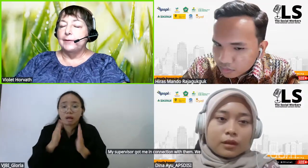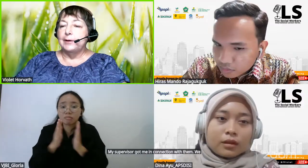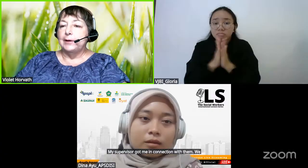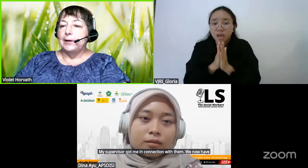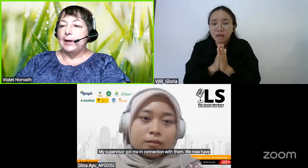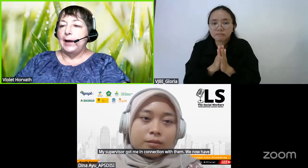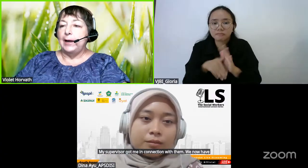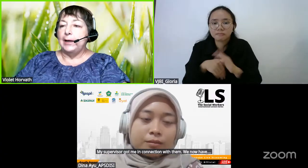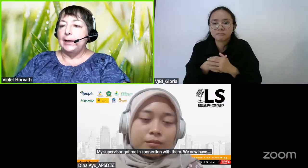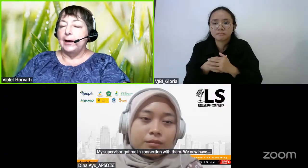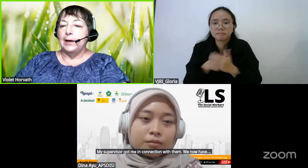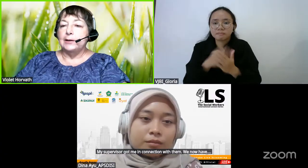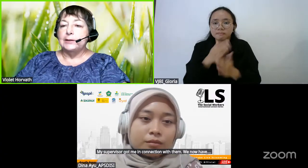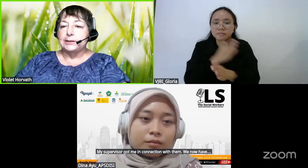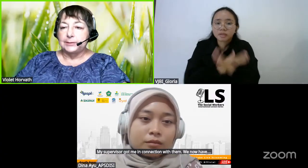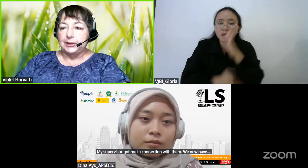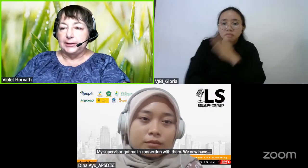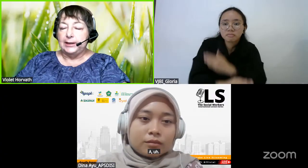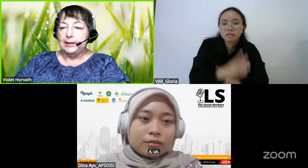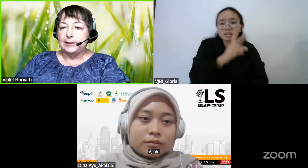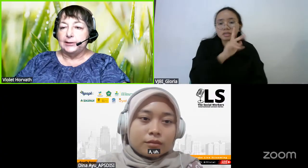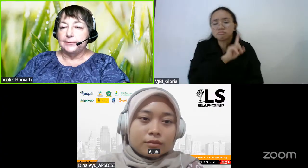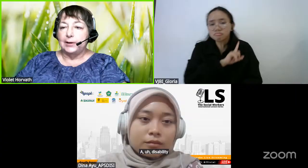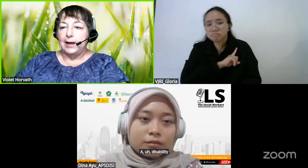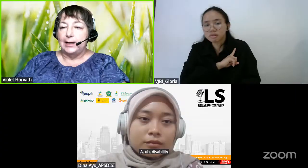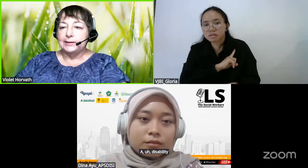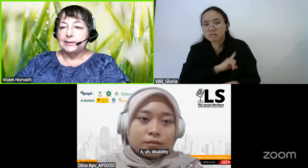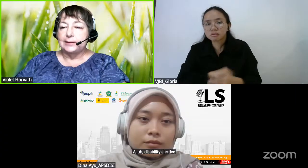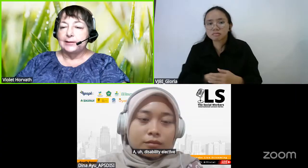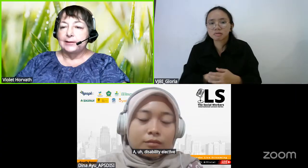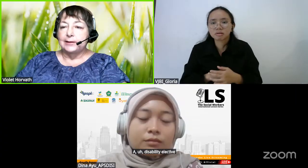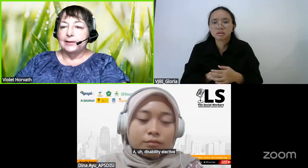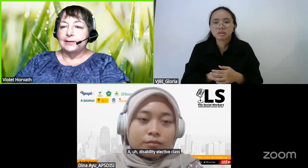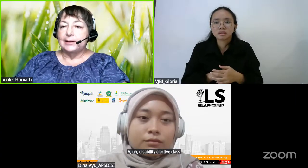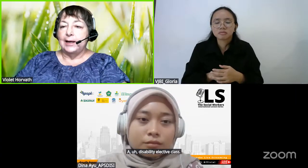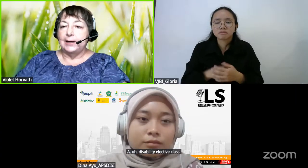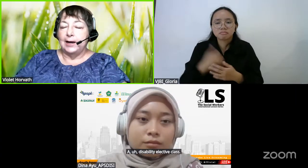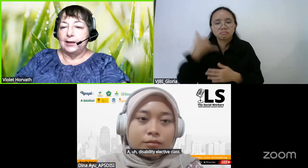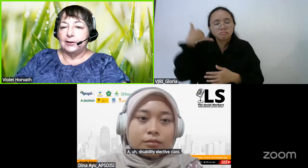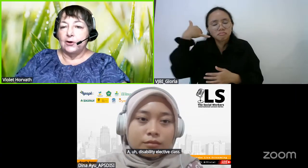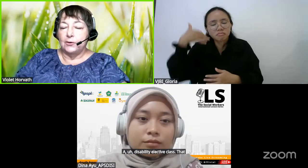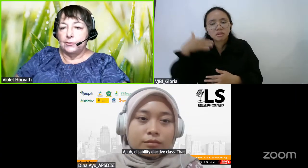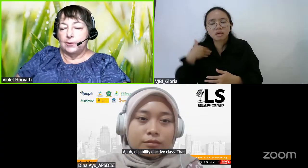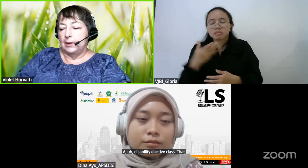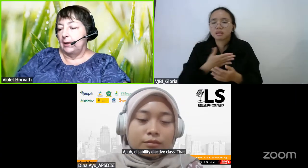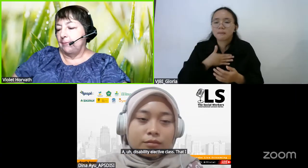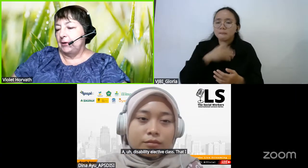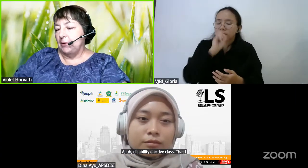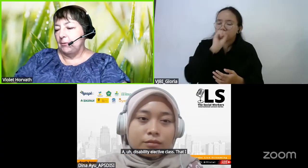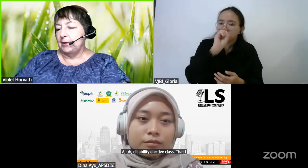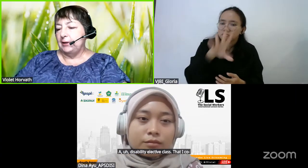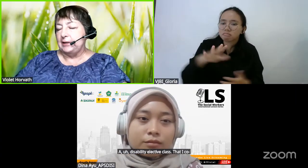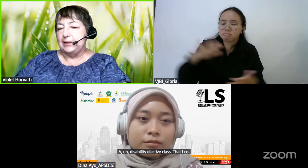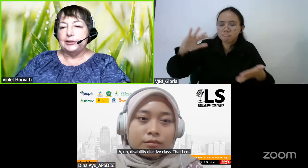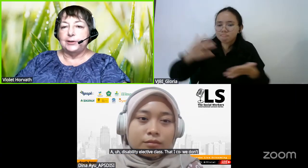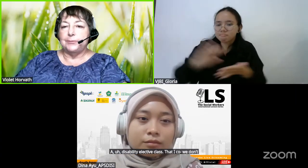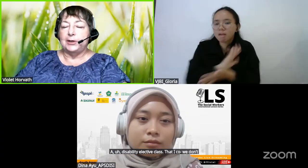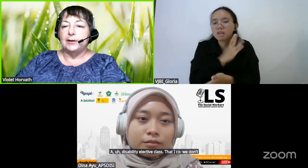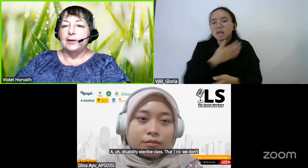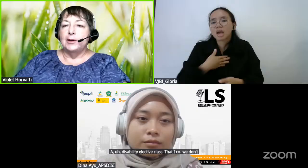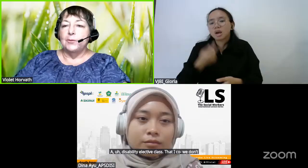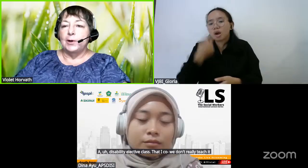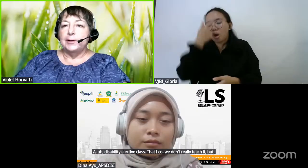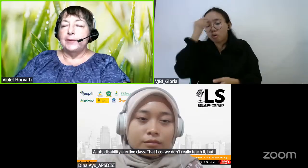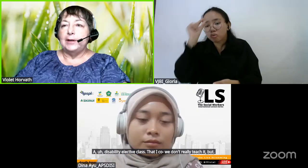have a disability elective class that I we don't really teach it,